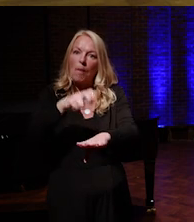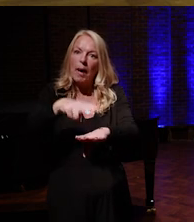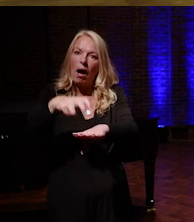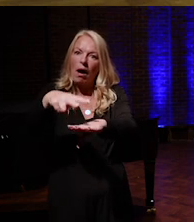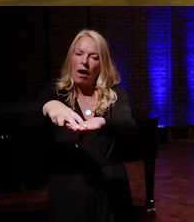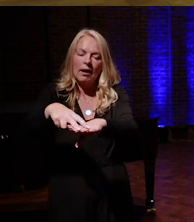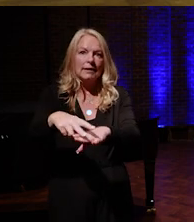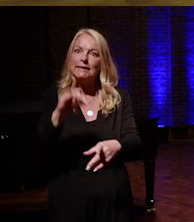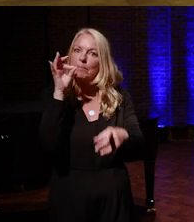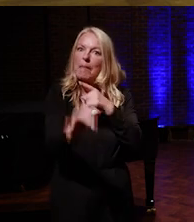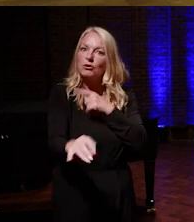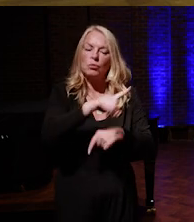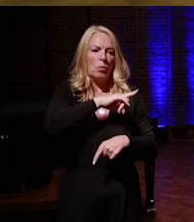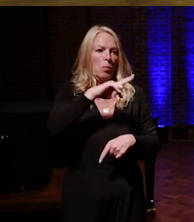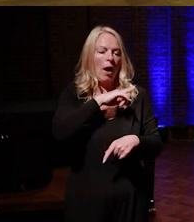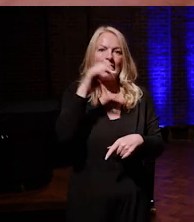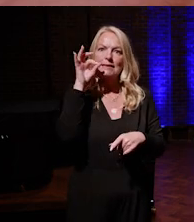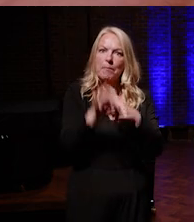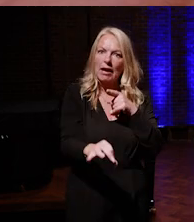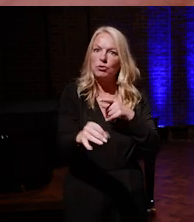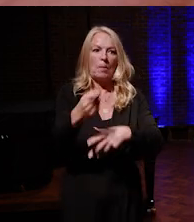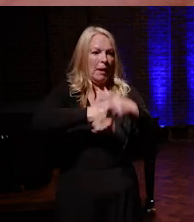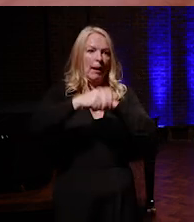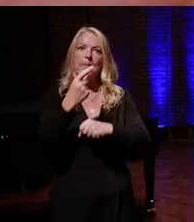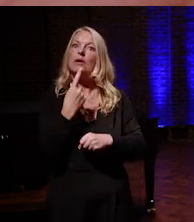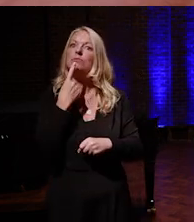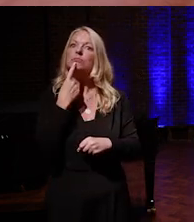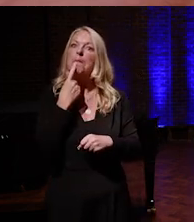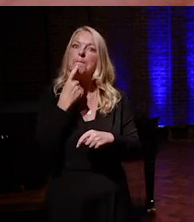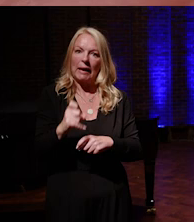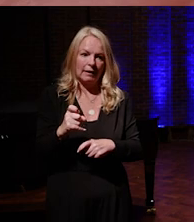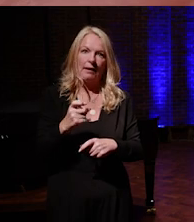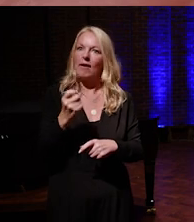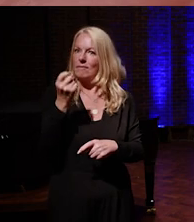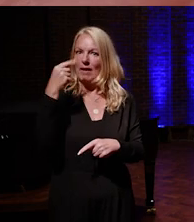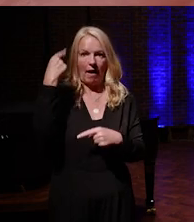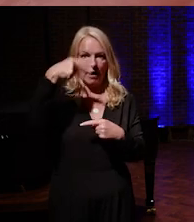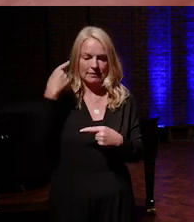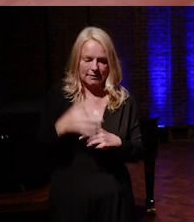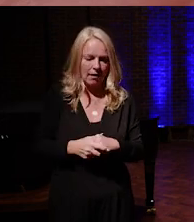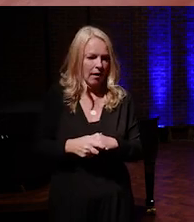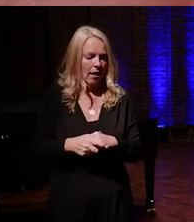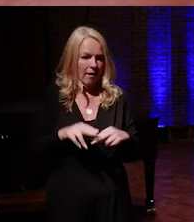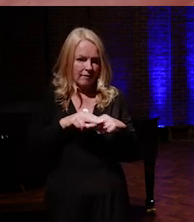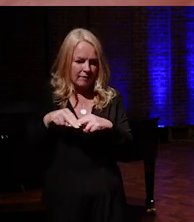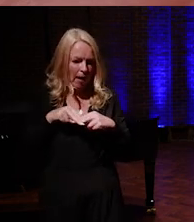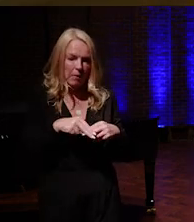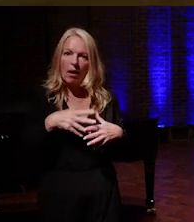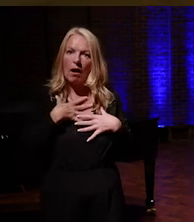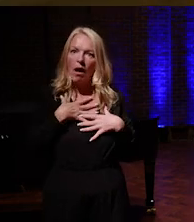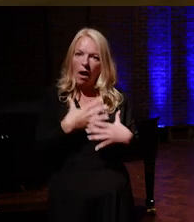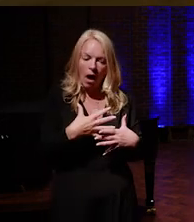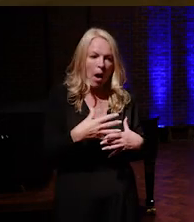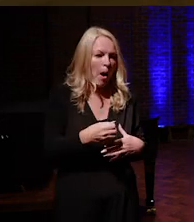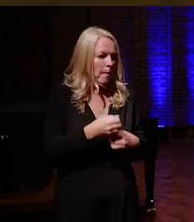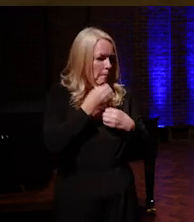it was a grasshopper with a mutation that has turned it bright pink. And this family were amazed that this beautiful pink creature